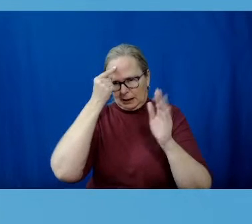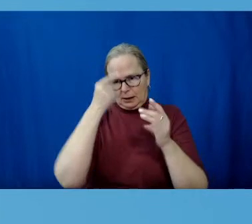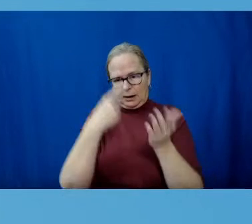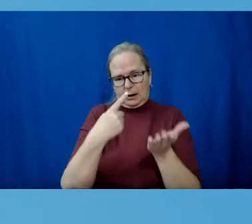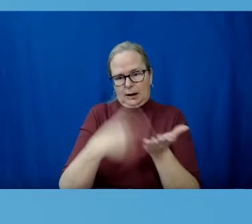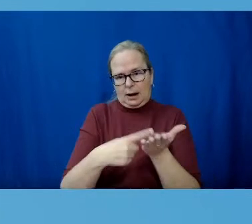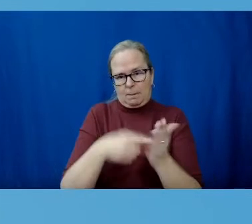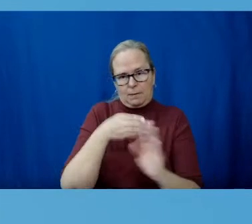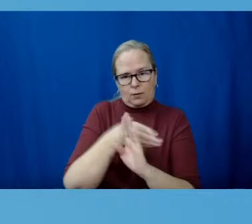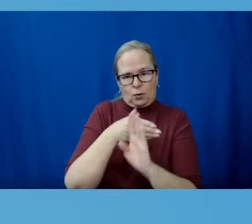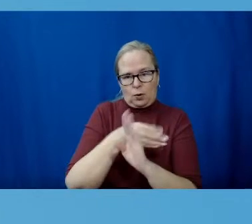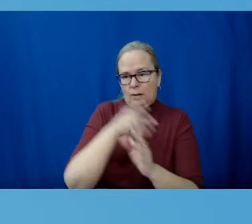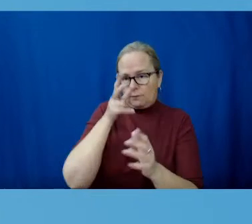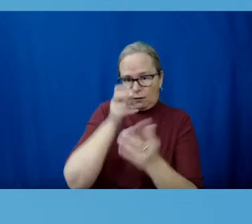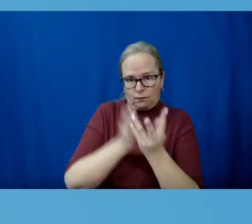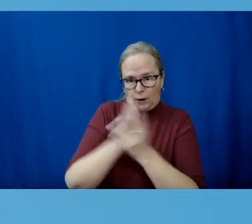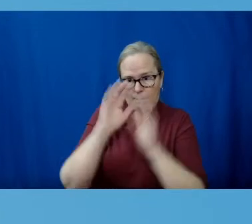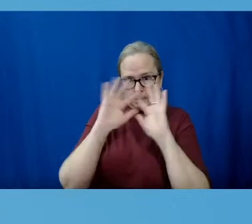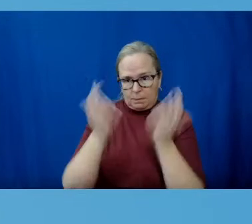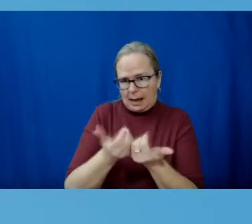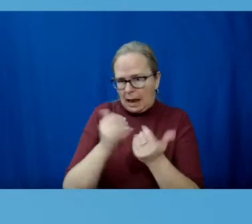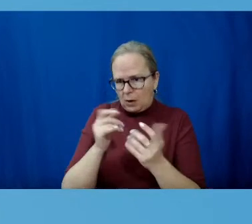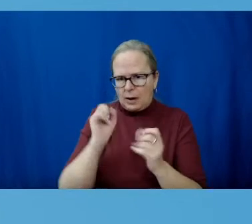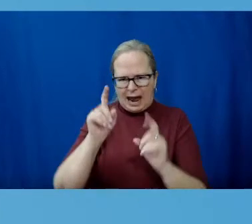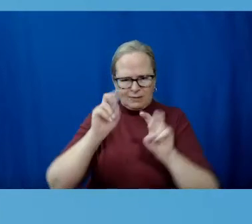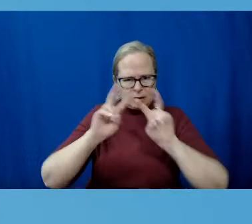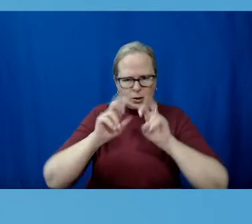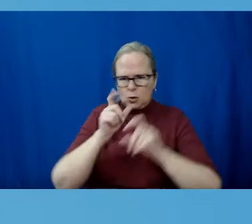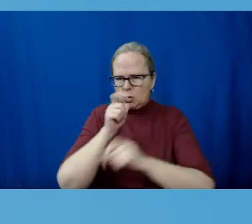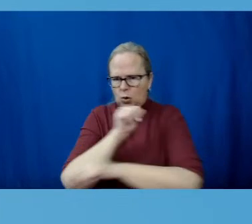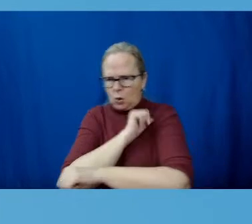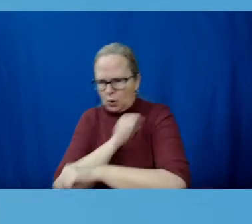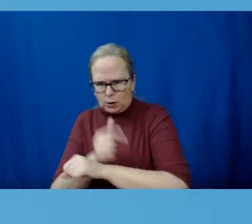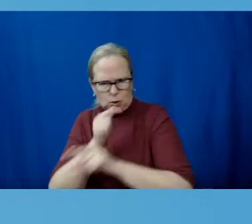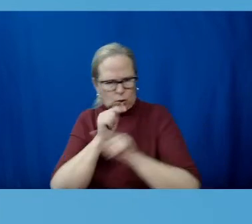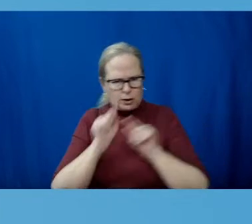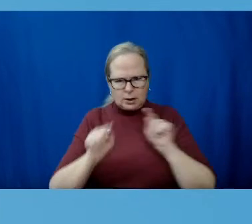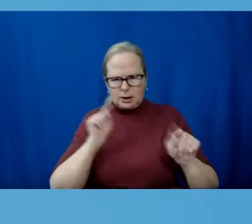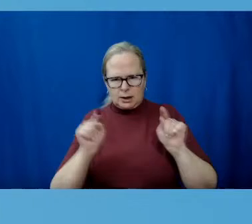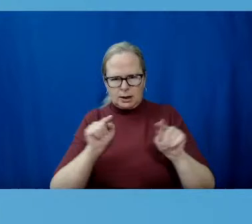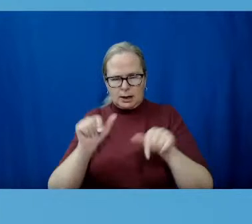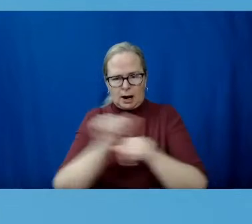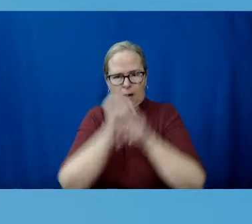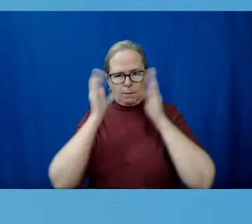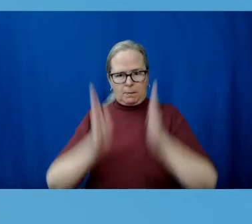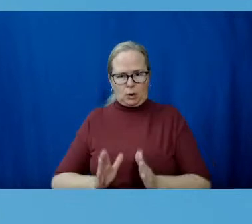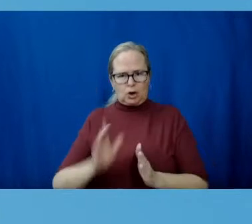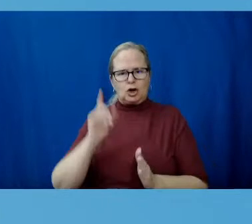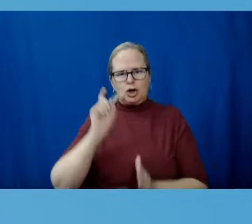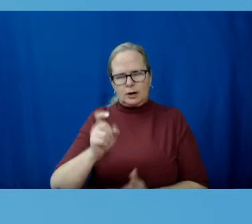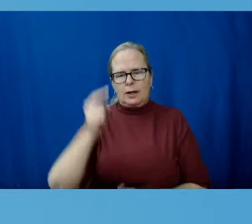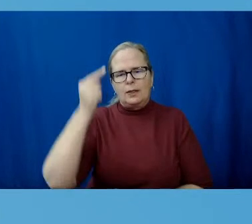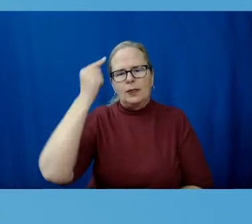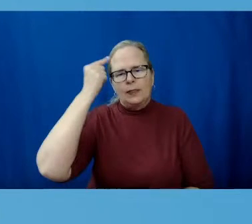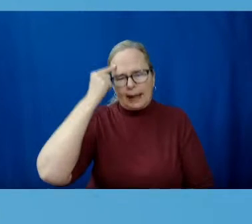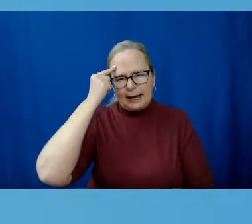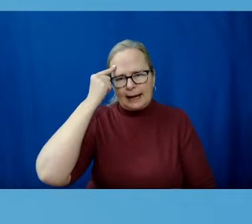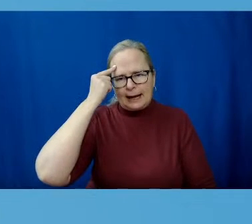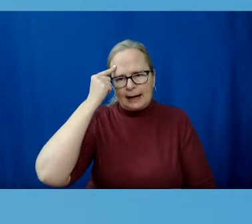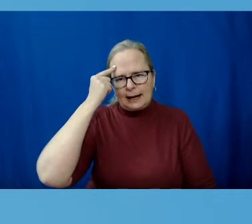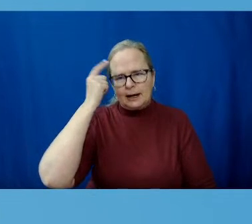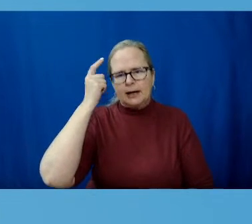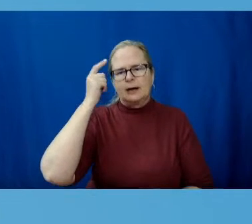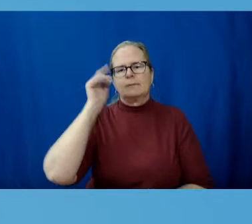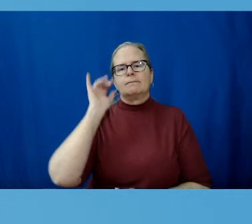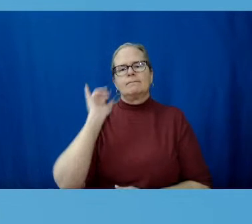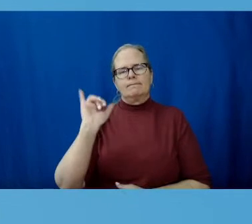consider what Albertans should think about that, and what we ought to think about the notion that when there's something that amounts to a public